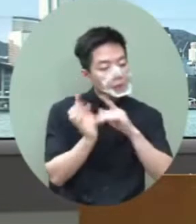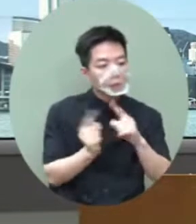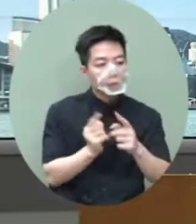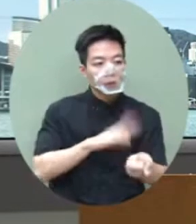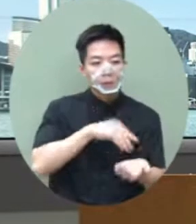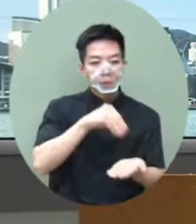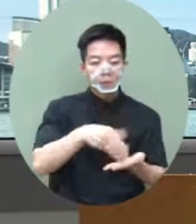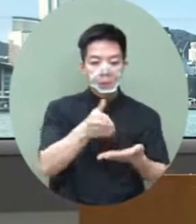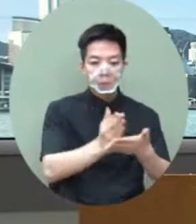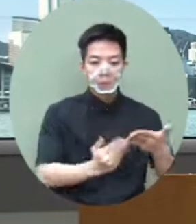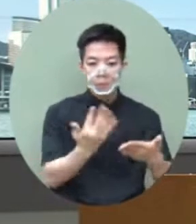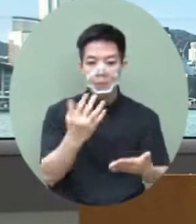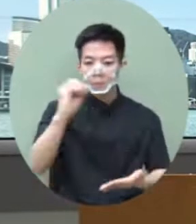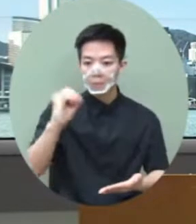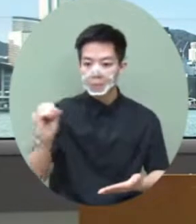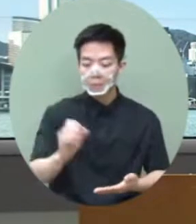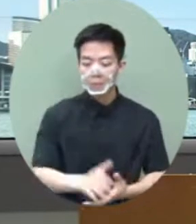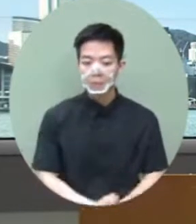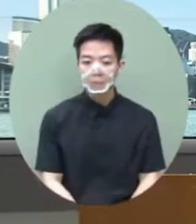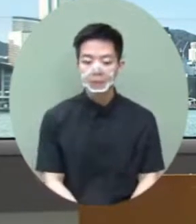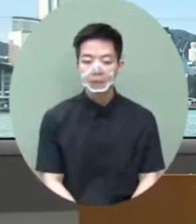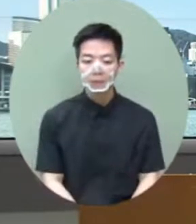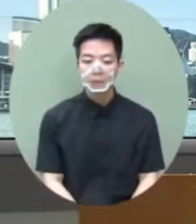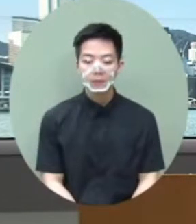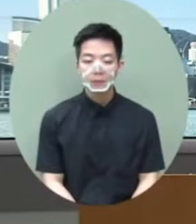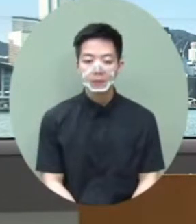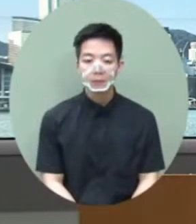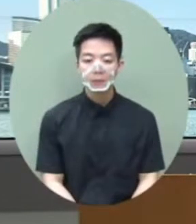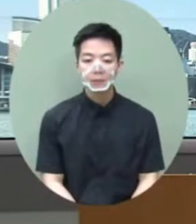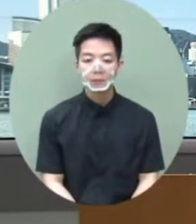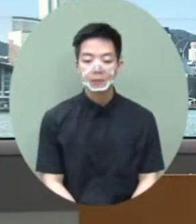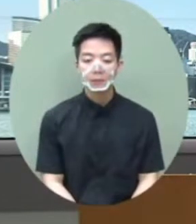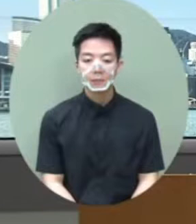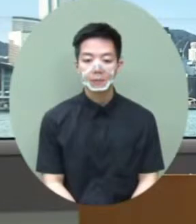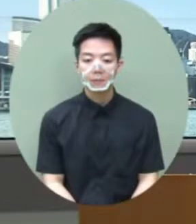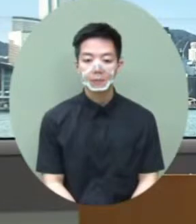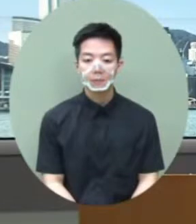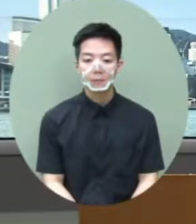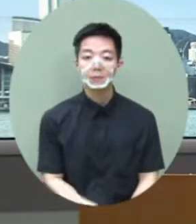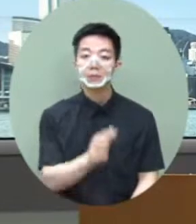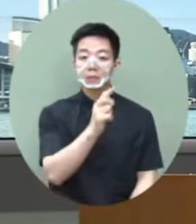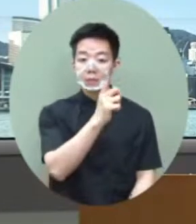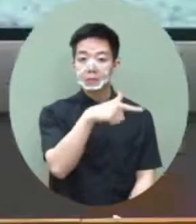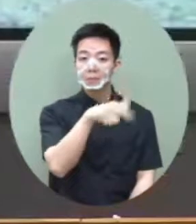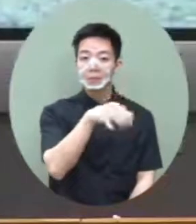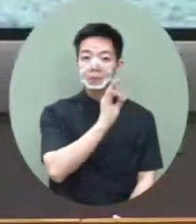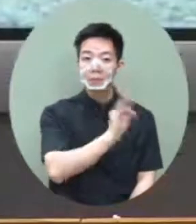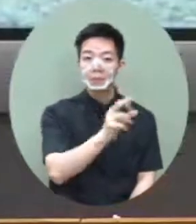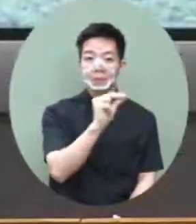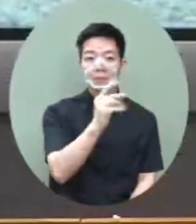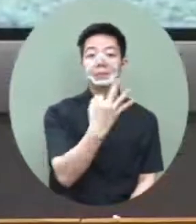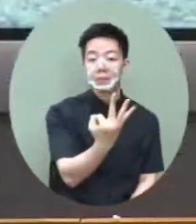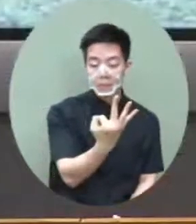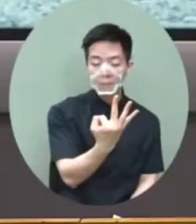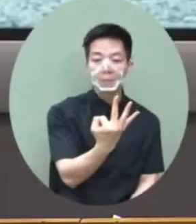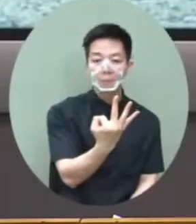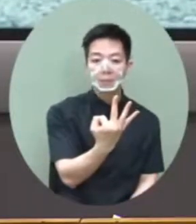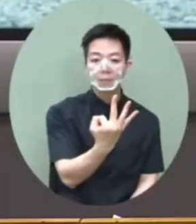Do you have the percentage of residents that have been affected out of the total?